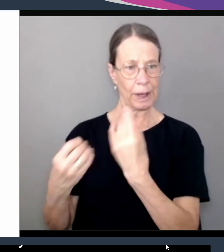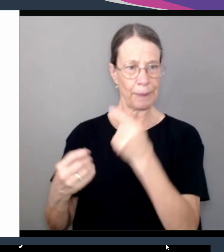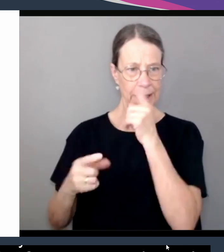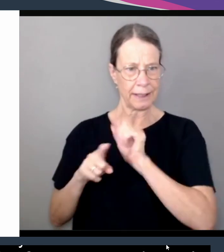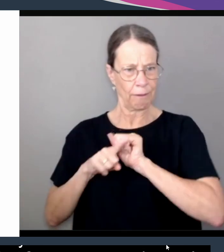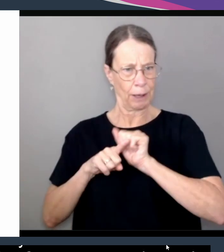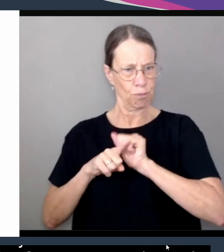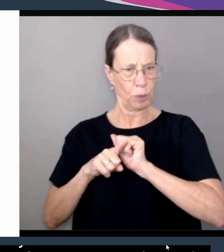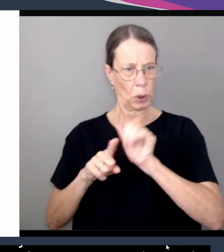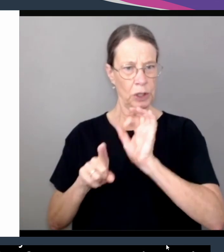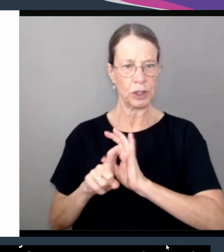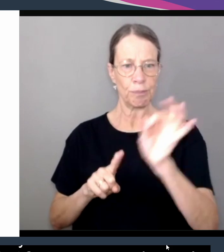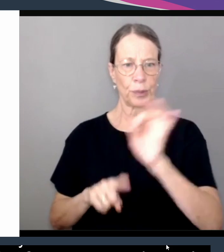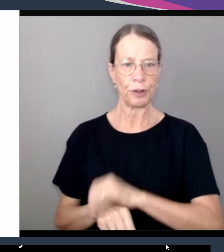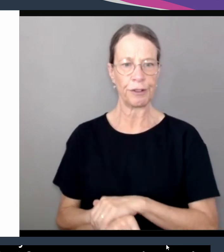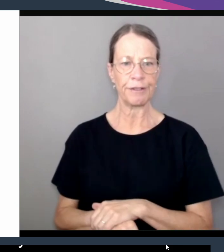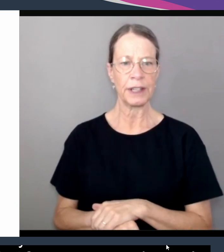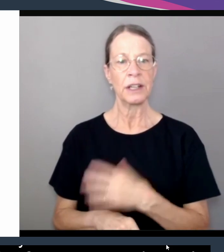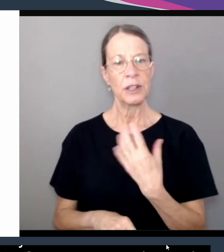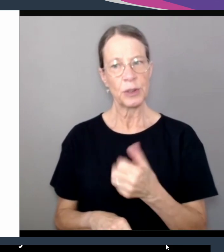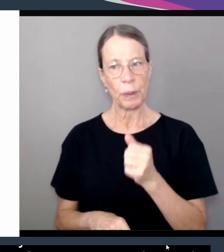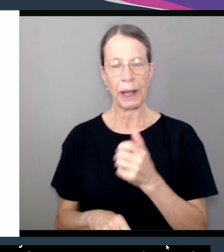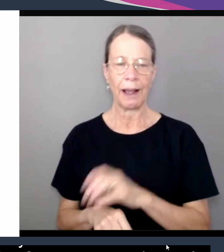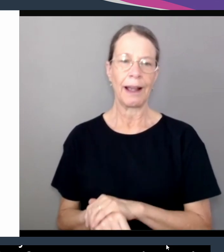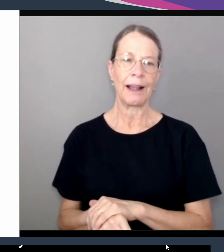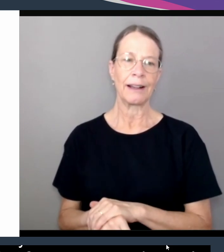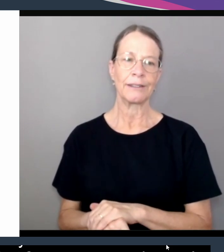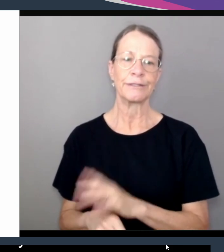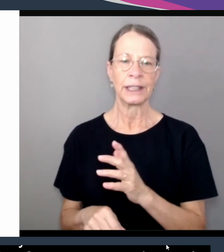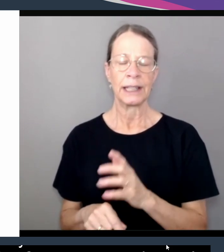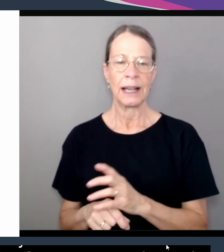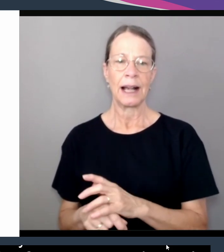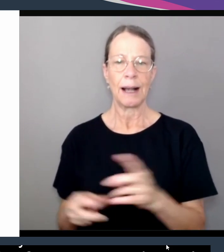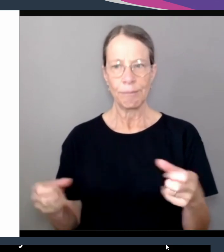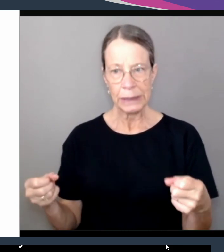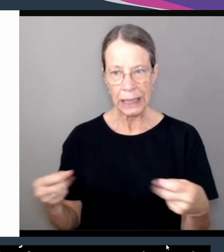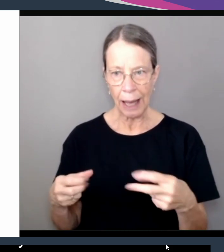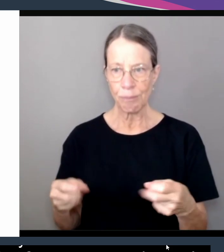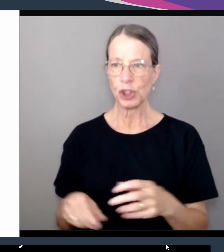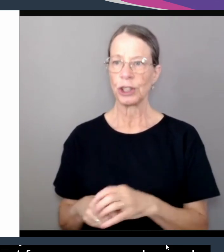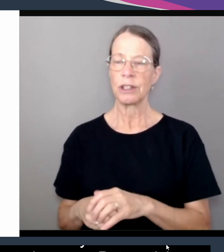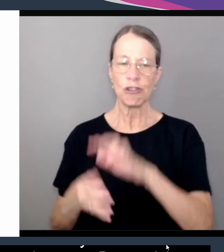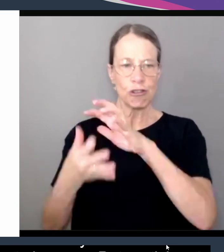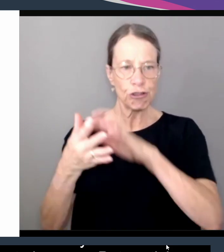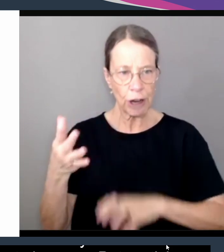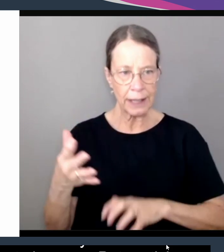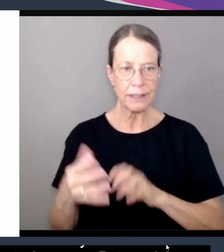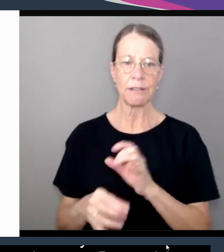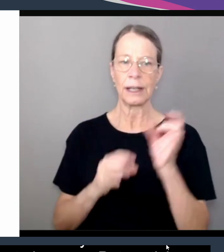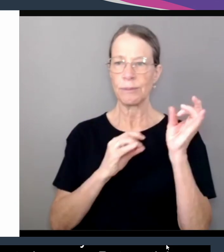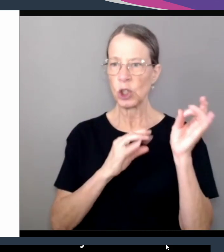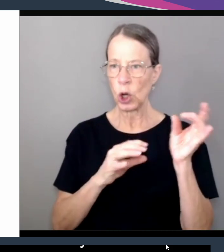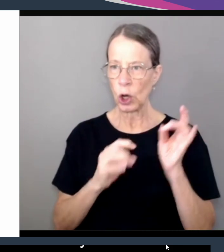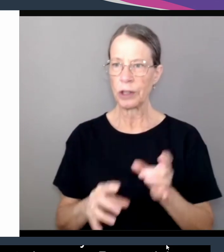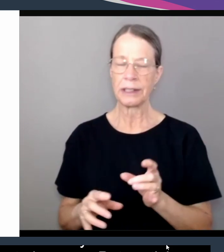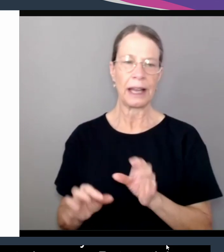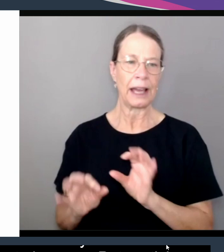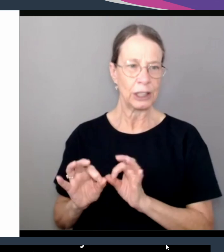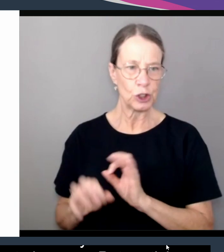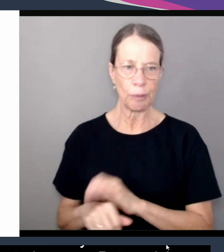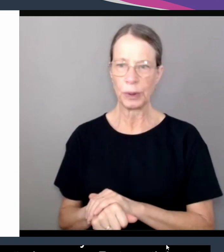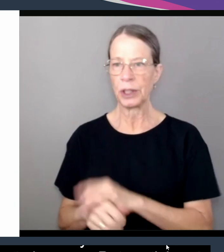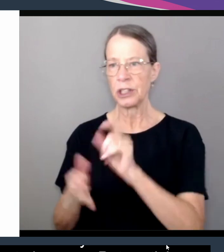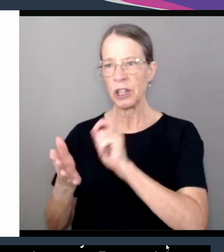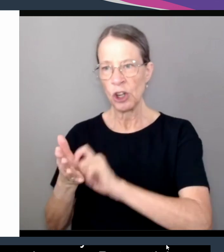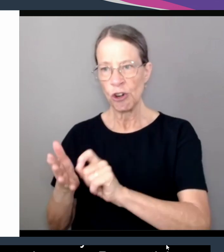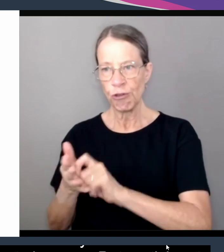with captions, transcripts, and Auslan interpreted videos. There's a mix of written and visual content and a structure that supports diverse learning